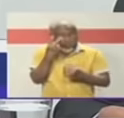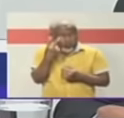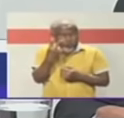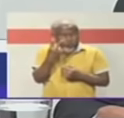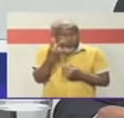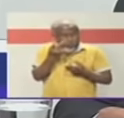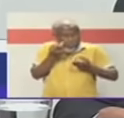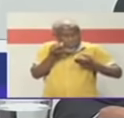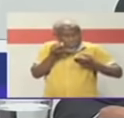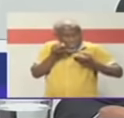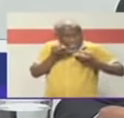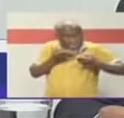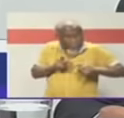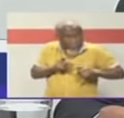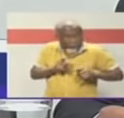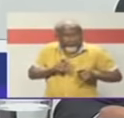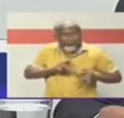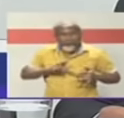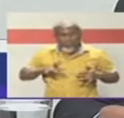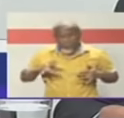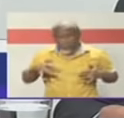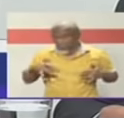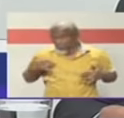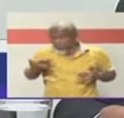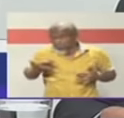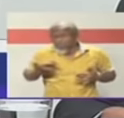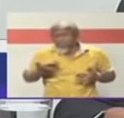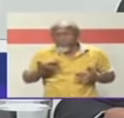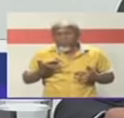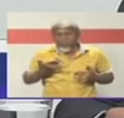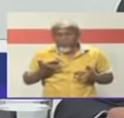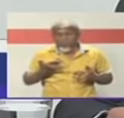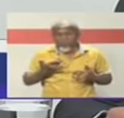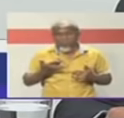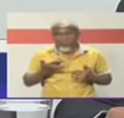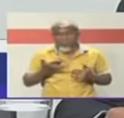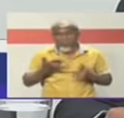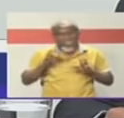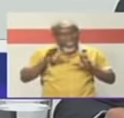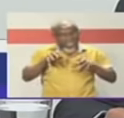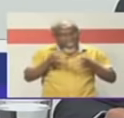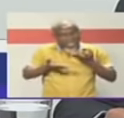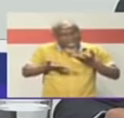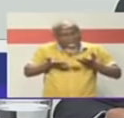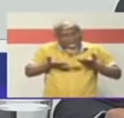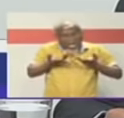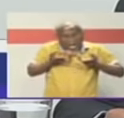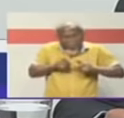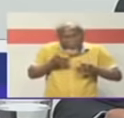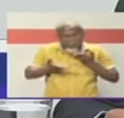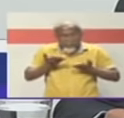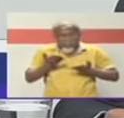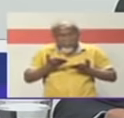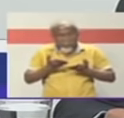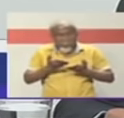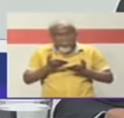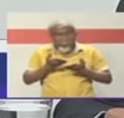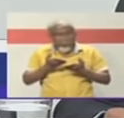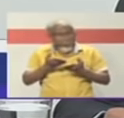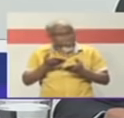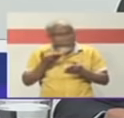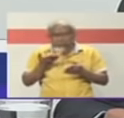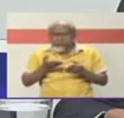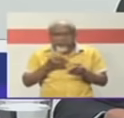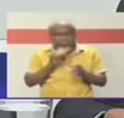that have the potential to sink our parallel healthcare system and to ensure